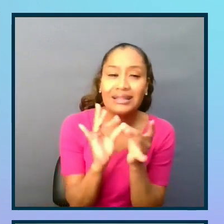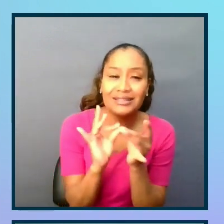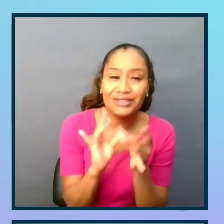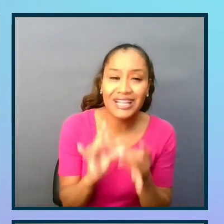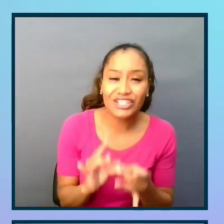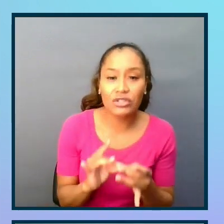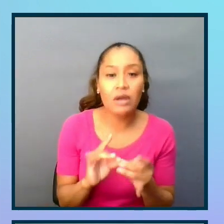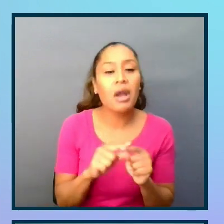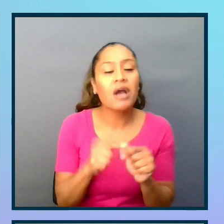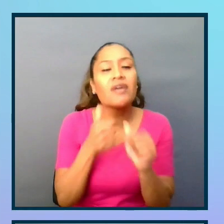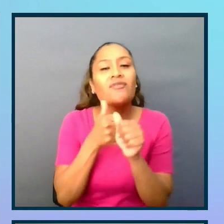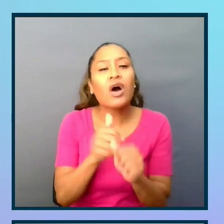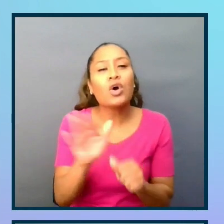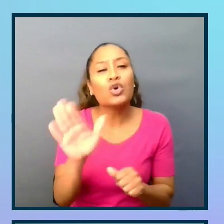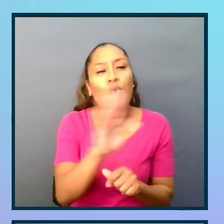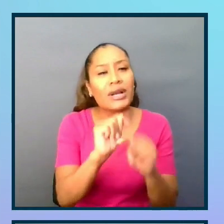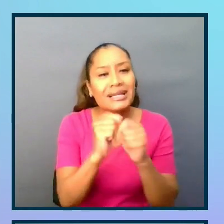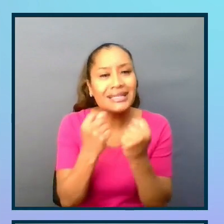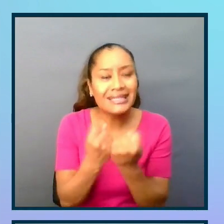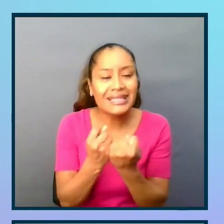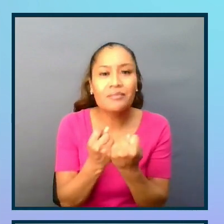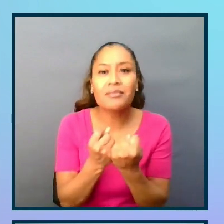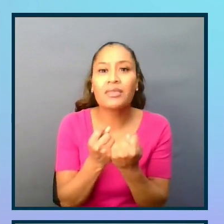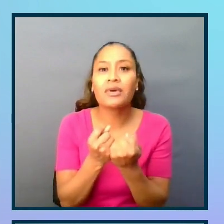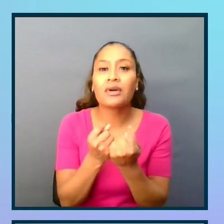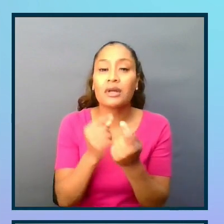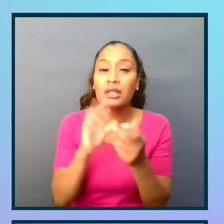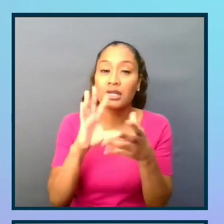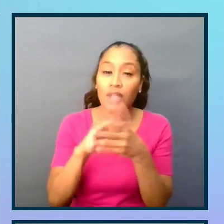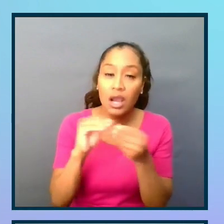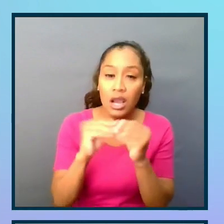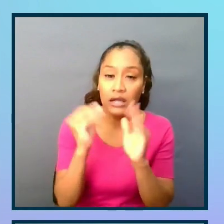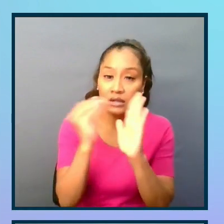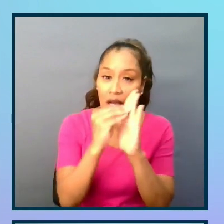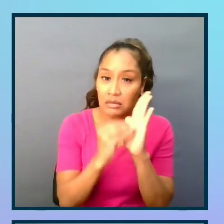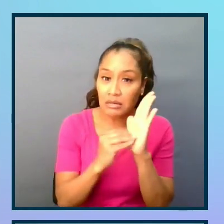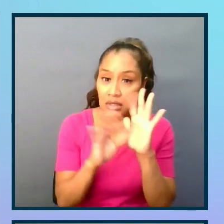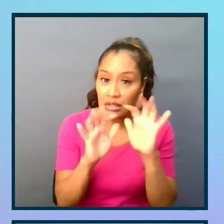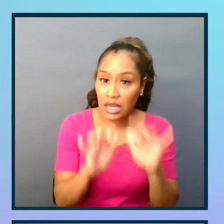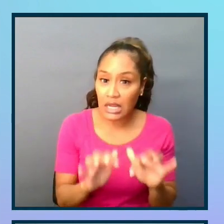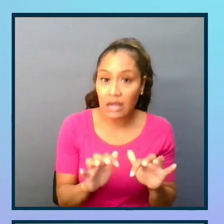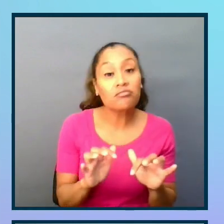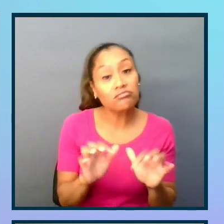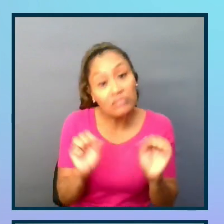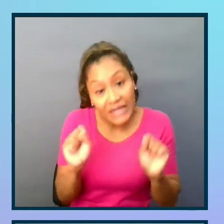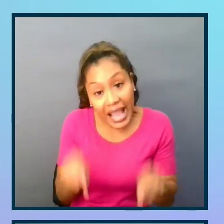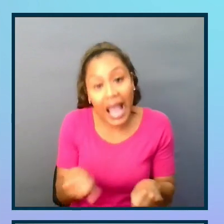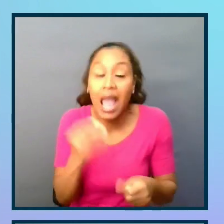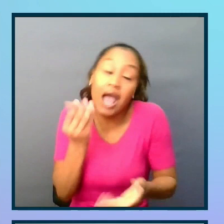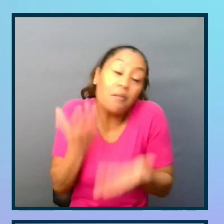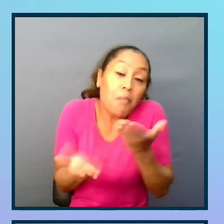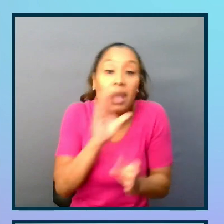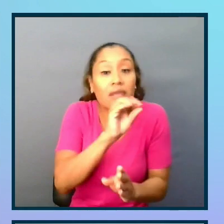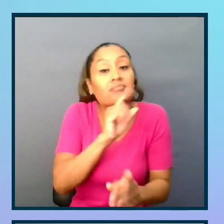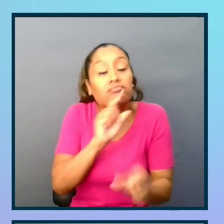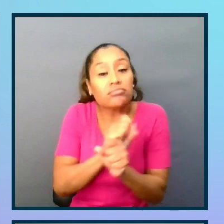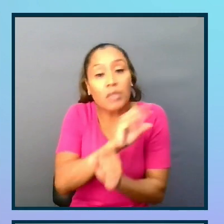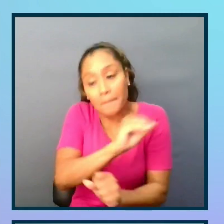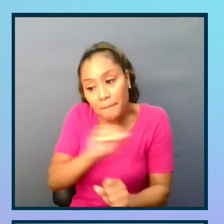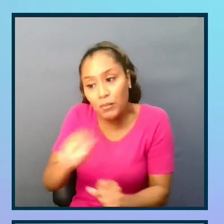whatever works for your team, right? Like if you want to, all this documentation stuff and it might actually end up being in the ticket itself